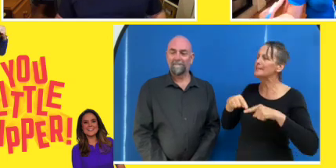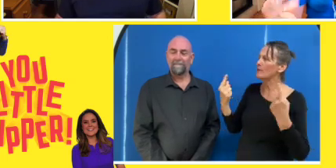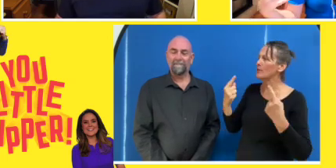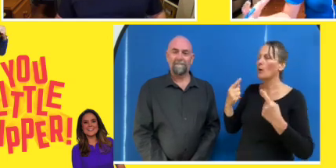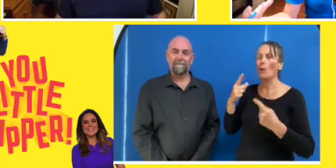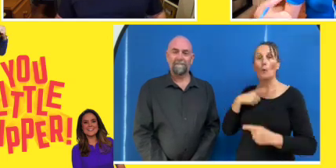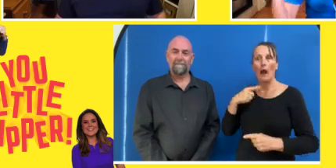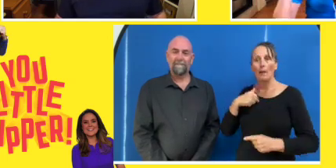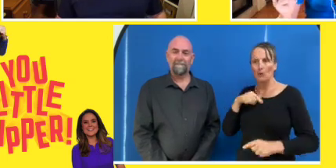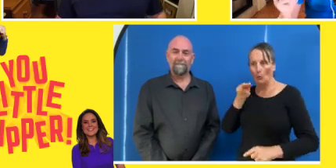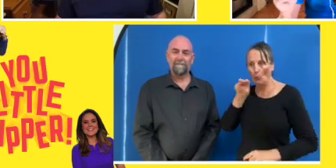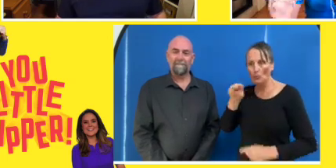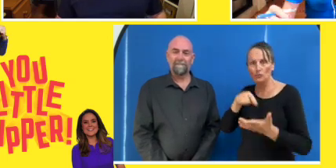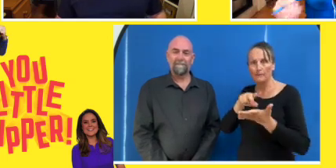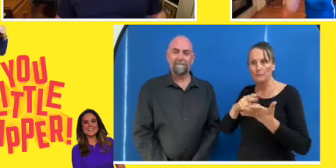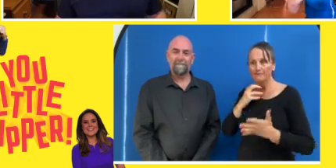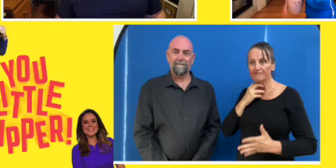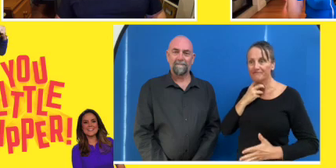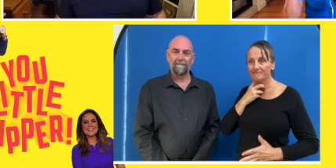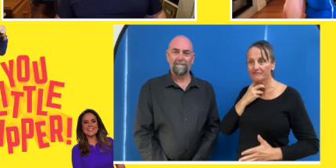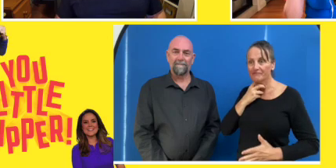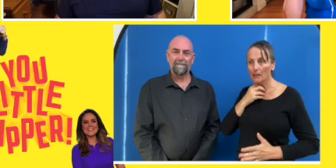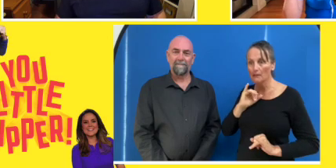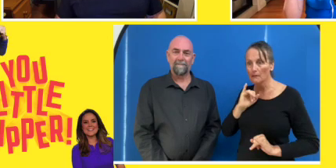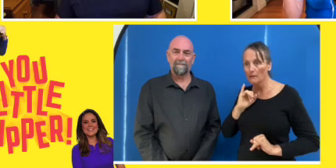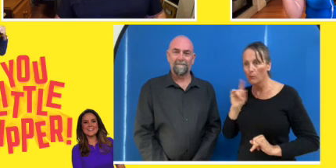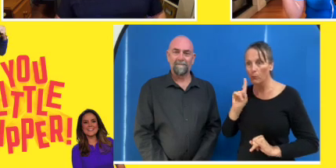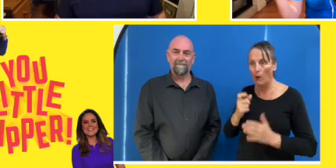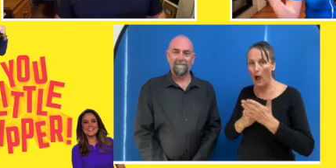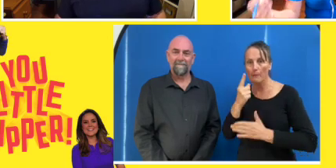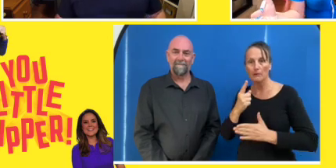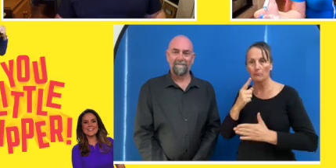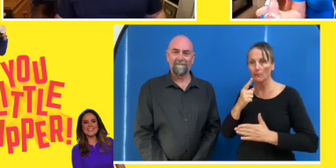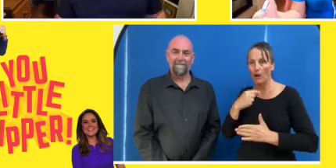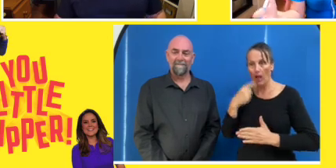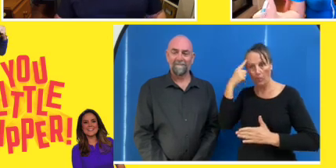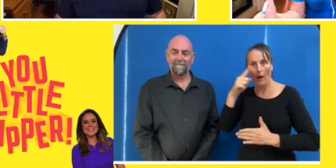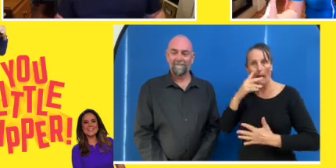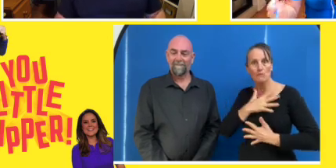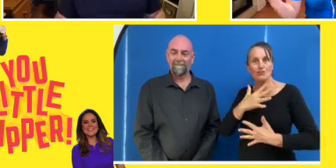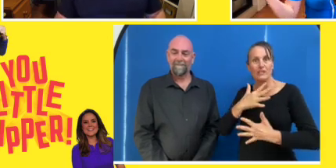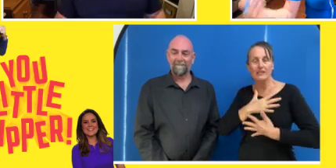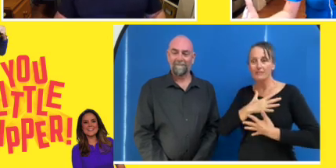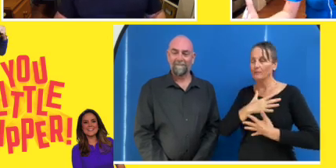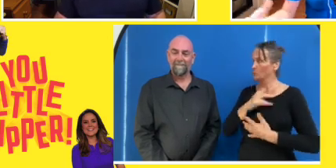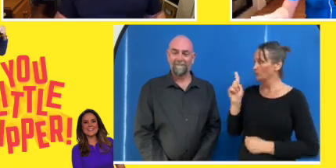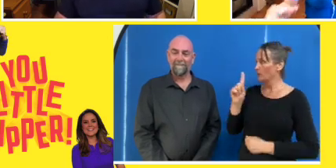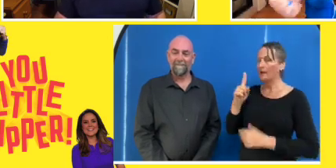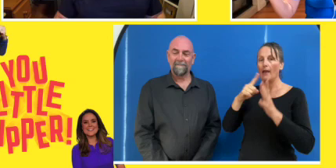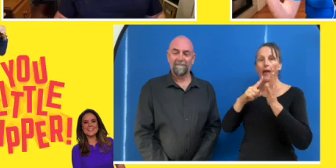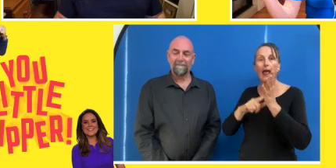me screaming You Little Ripper in a different way, because my heart was in my throat. I'd stopped breathing almost, and it